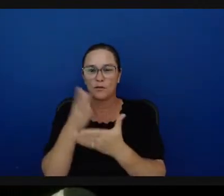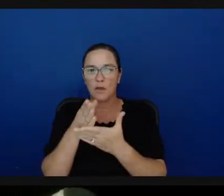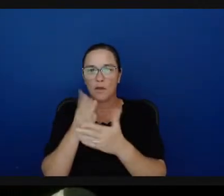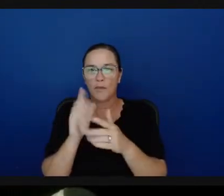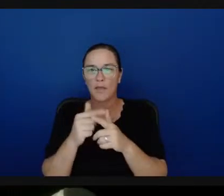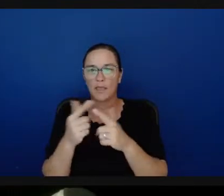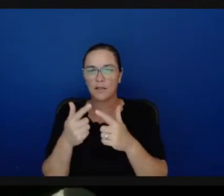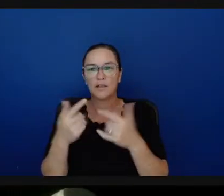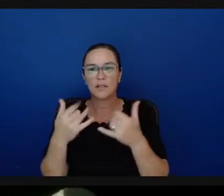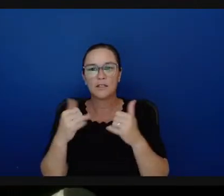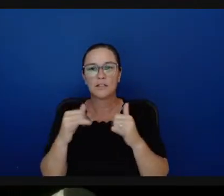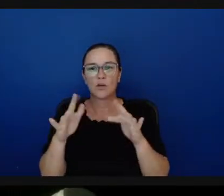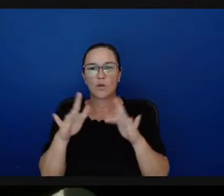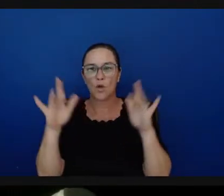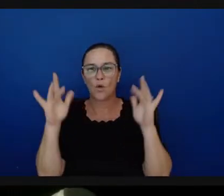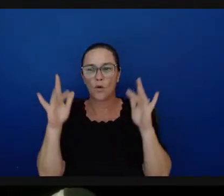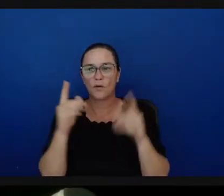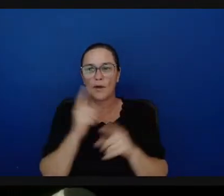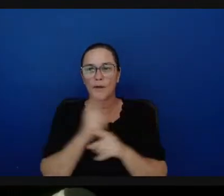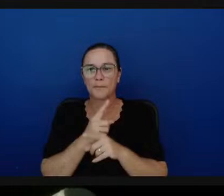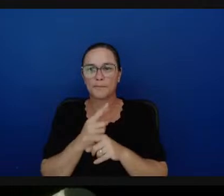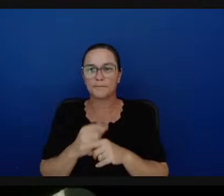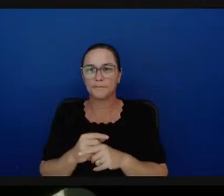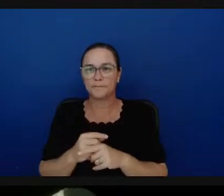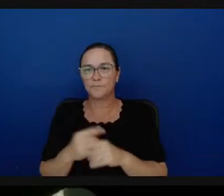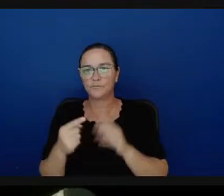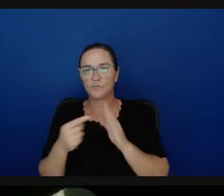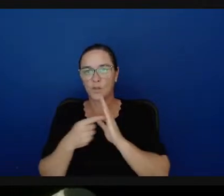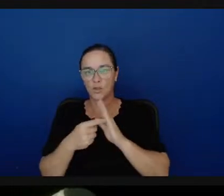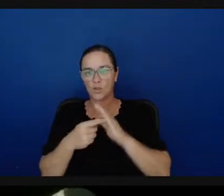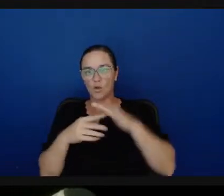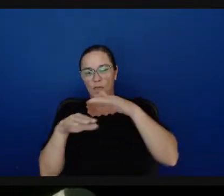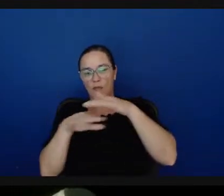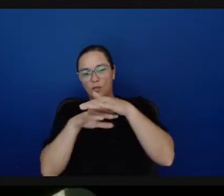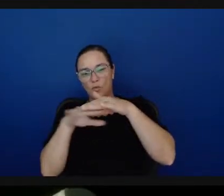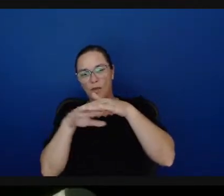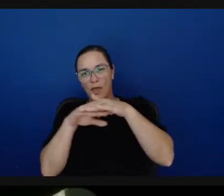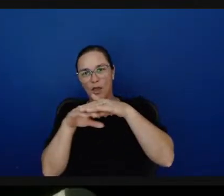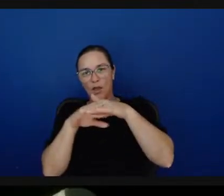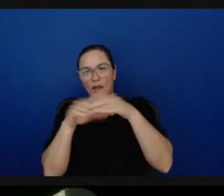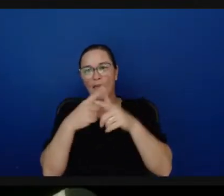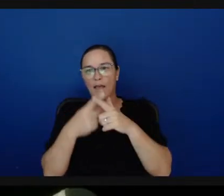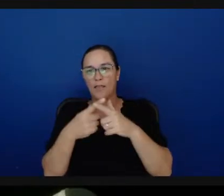still steaming in between, right? Indicating lava was close to the surface, and here it comes again.